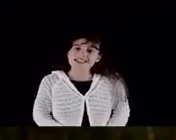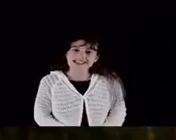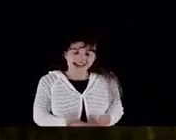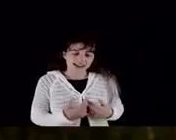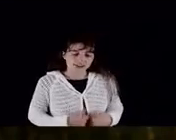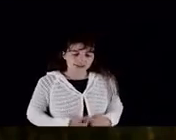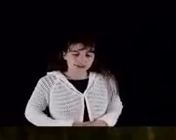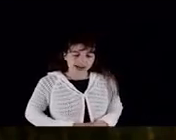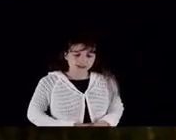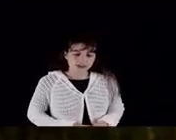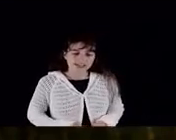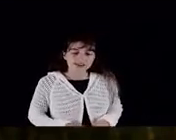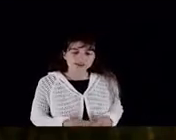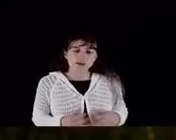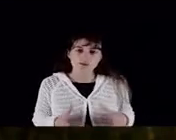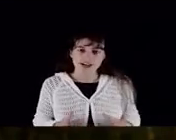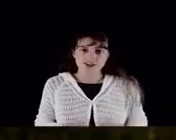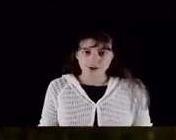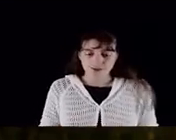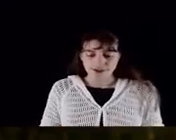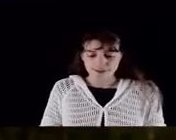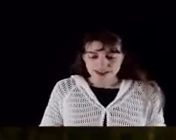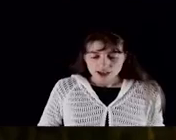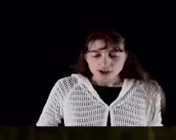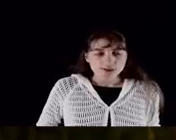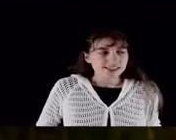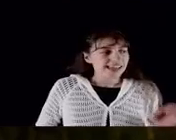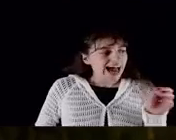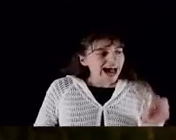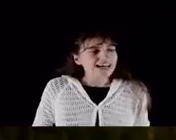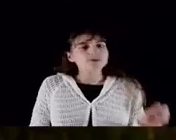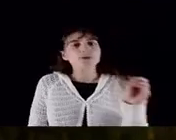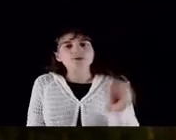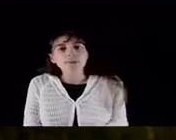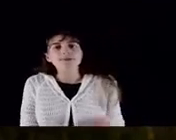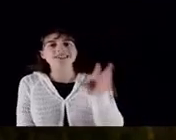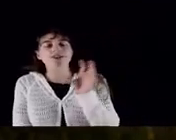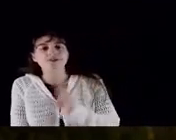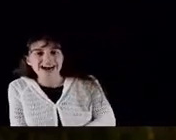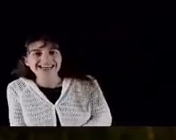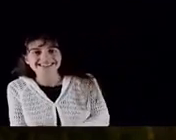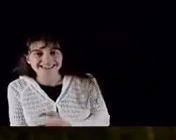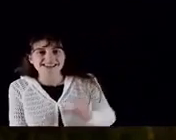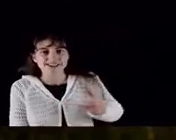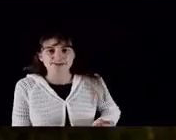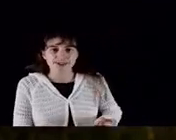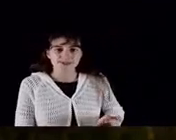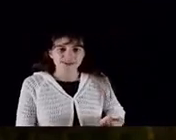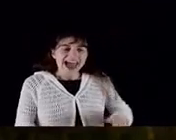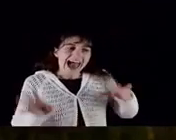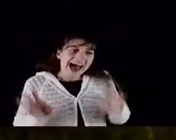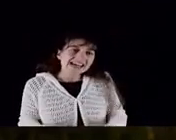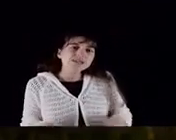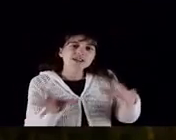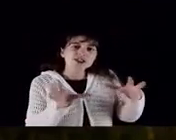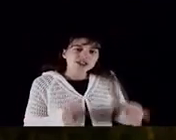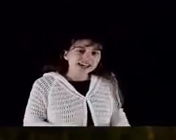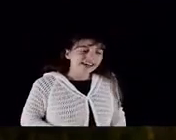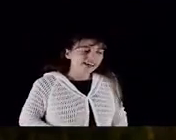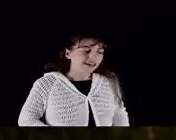precious than fine gold, even the golden wedge of Ophir? You see, as we represent Christ in this world, as